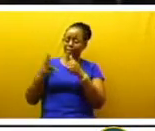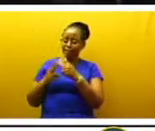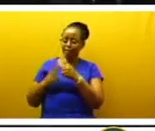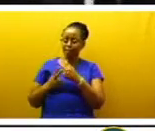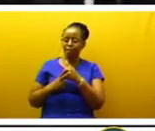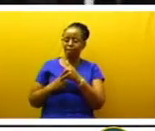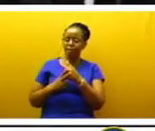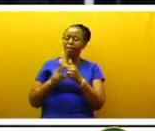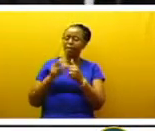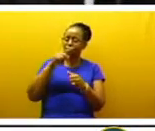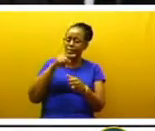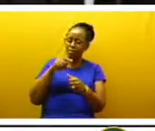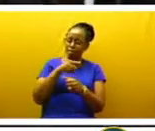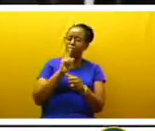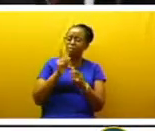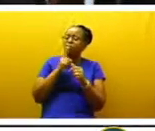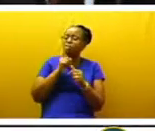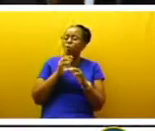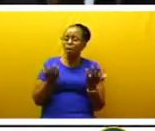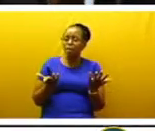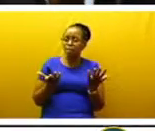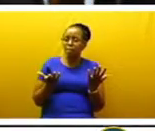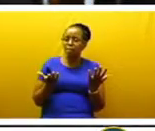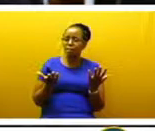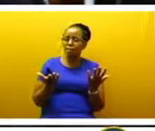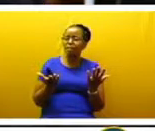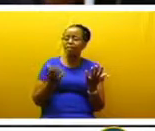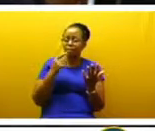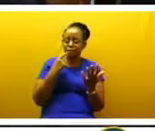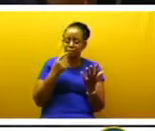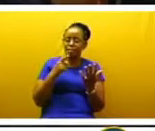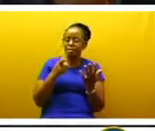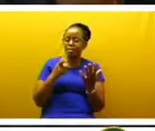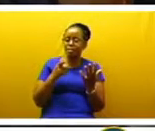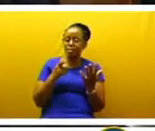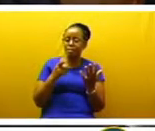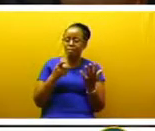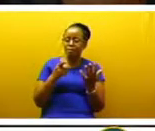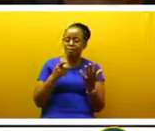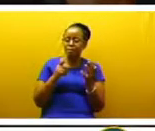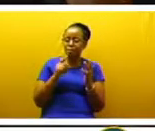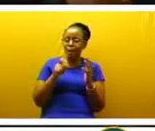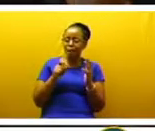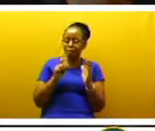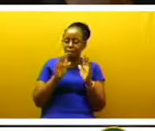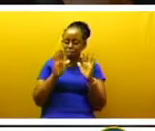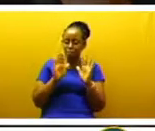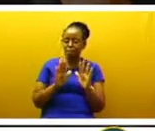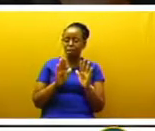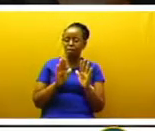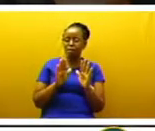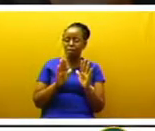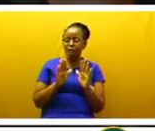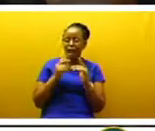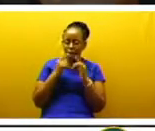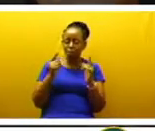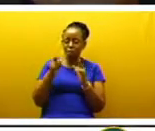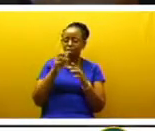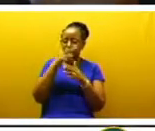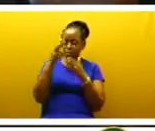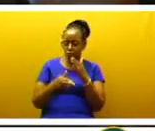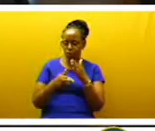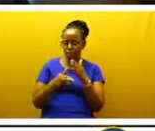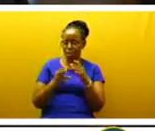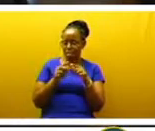because of the doctrine of necessity, said Counsel